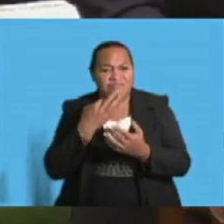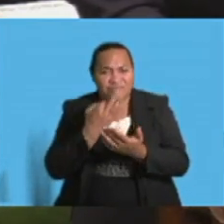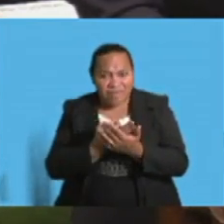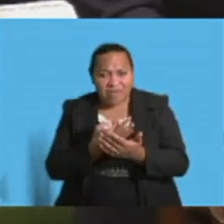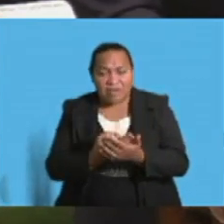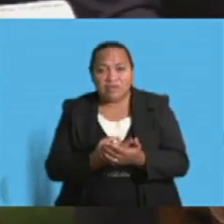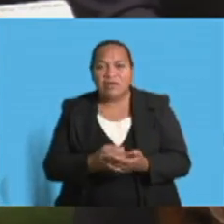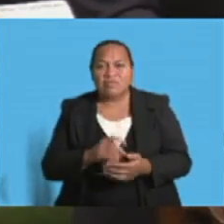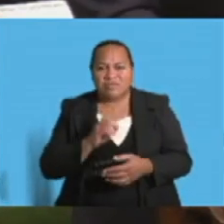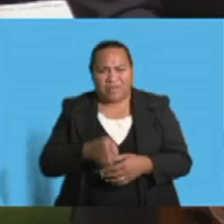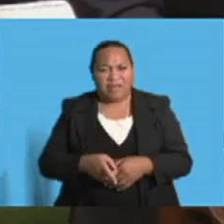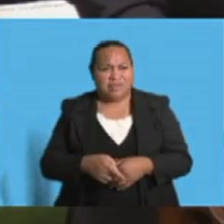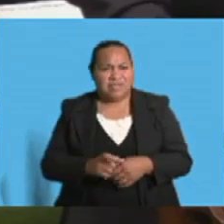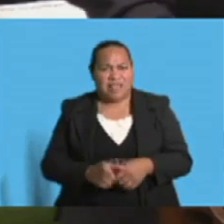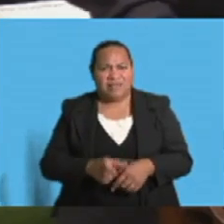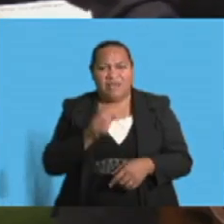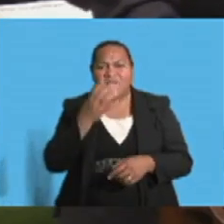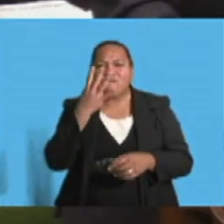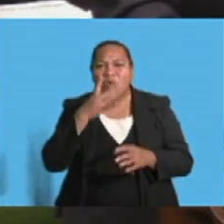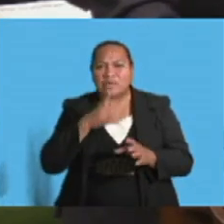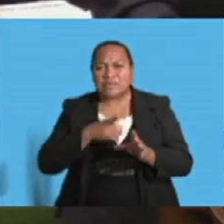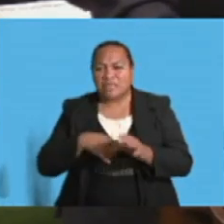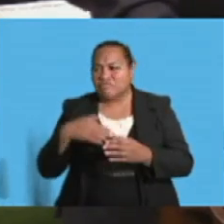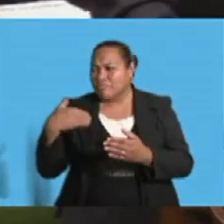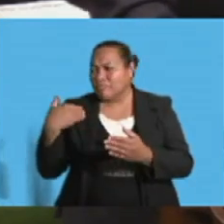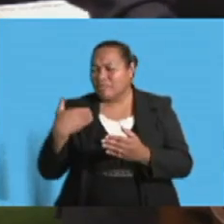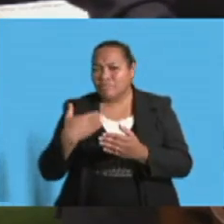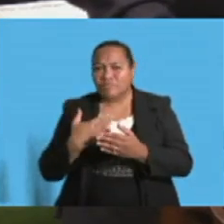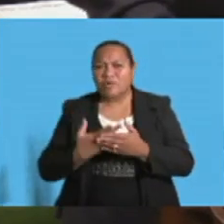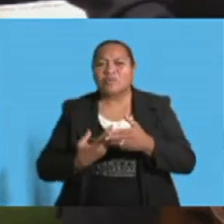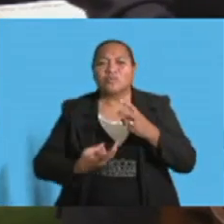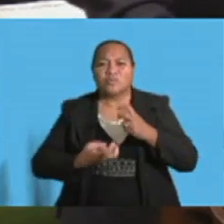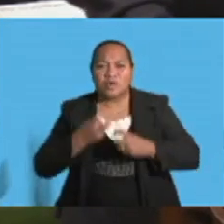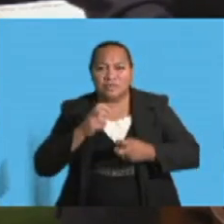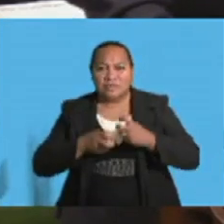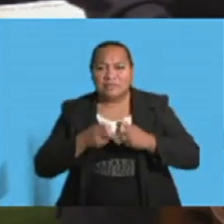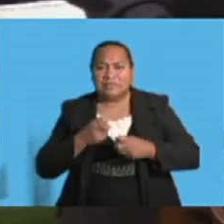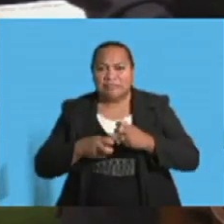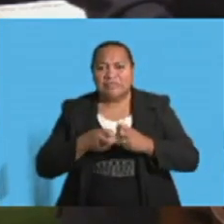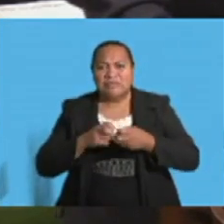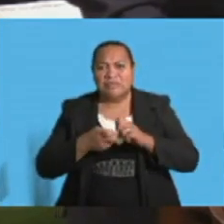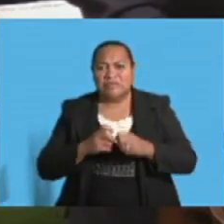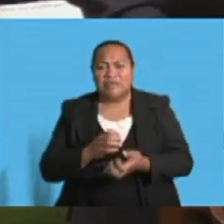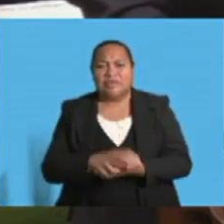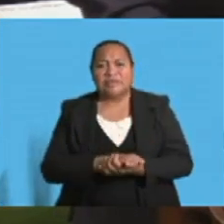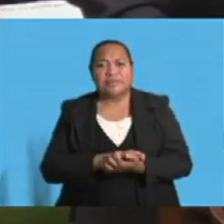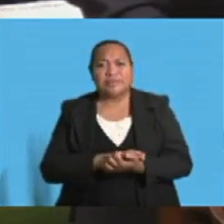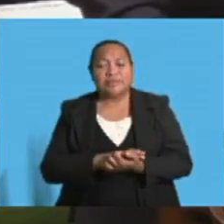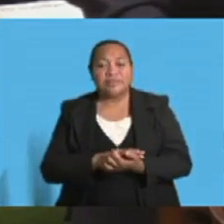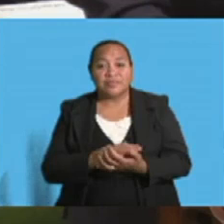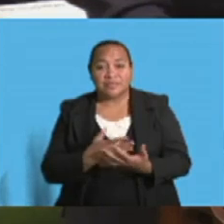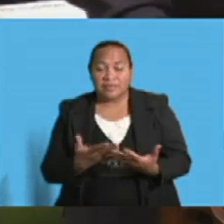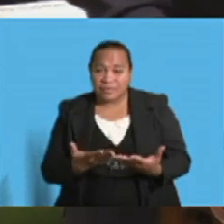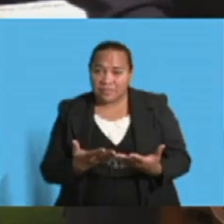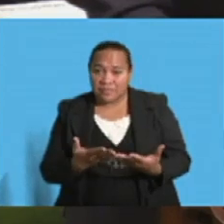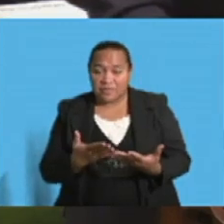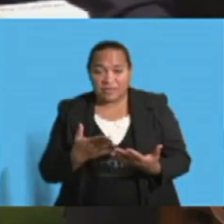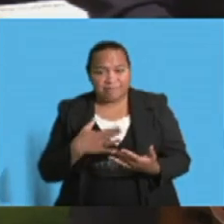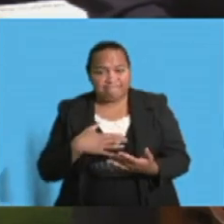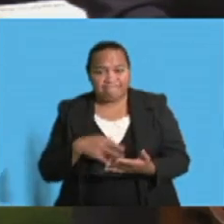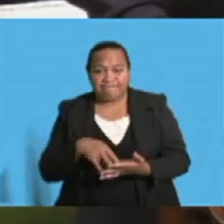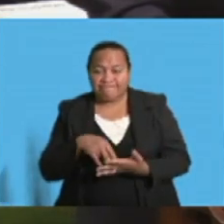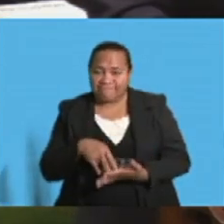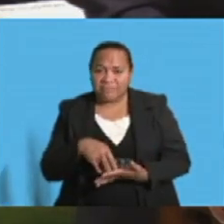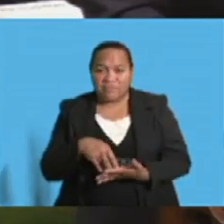the characteristic for the past 4 years. And, Madam Speaker, it is with great melancholy that I stand here to speak. In